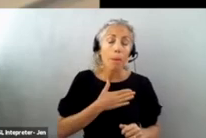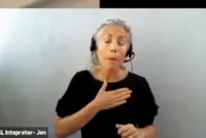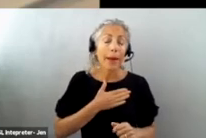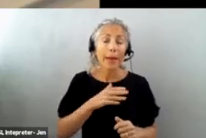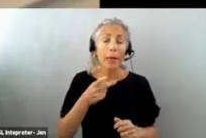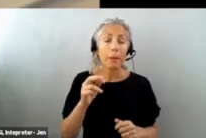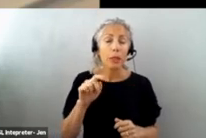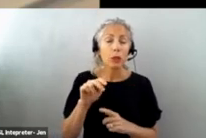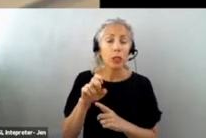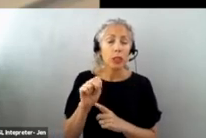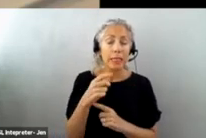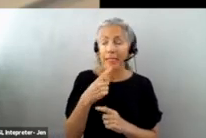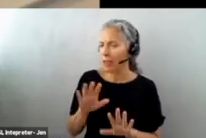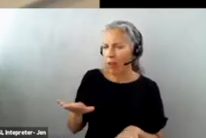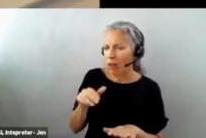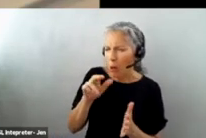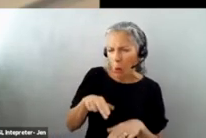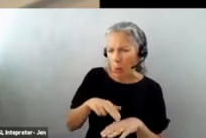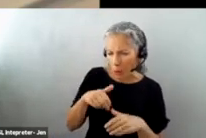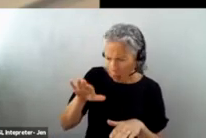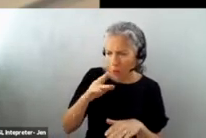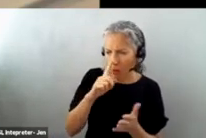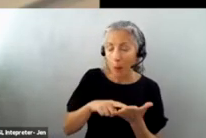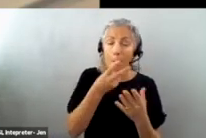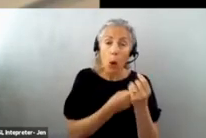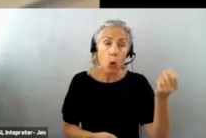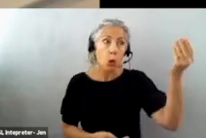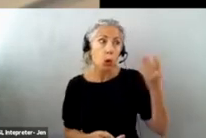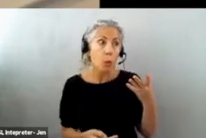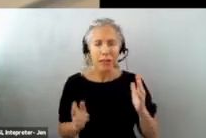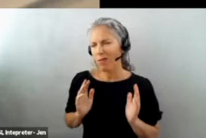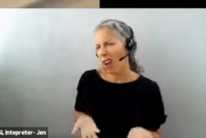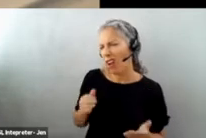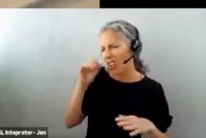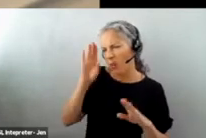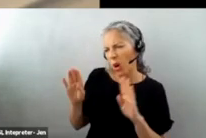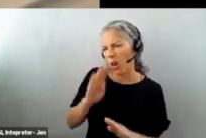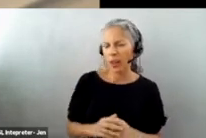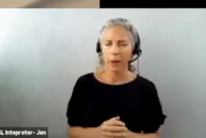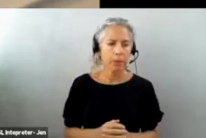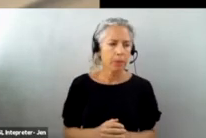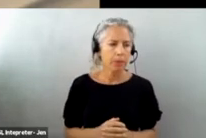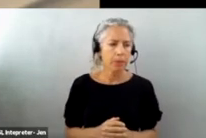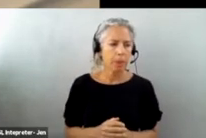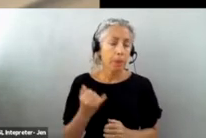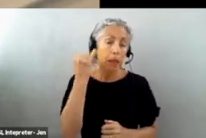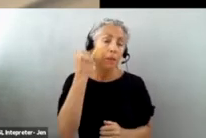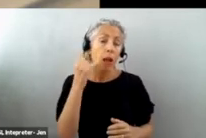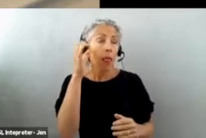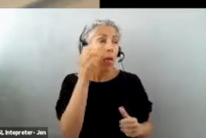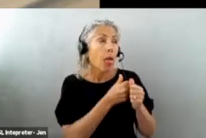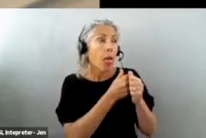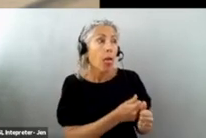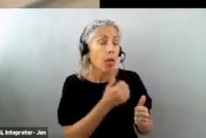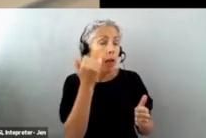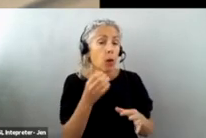have said, that's really not normal, go get checked. Both of them told me, it's fine, don't worry about it. And what if I would have listened? And what if we